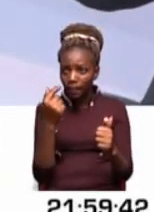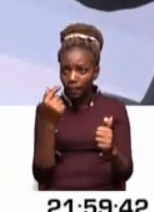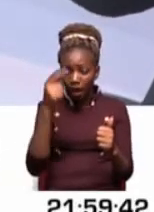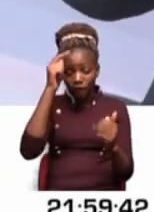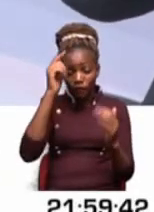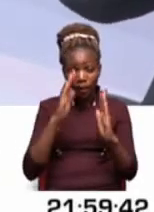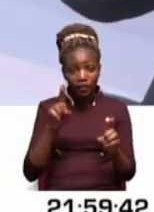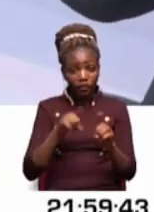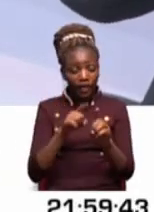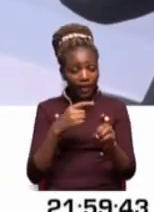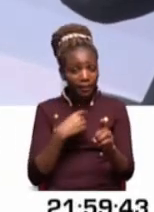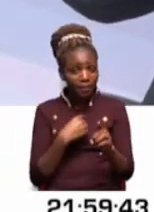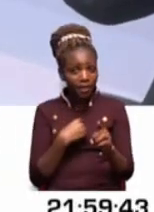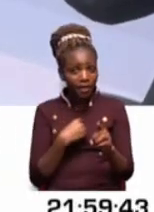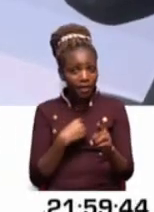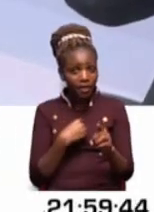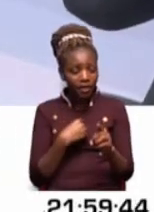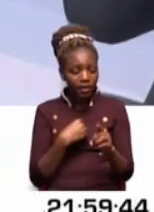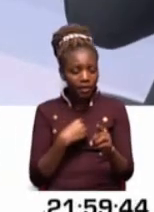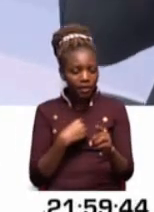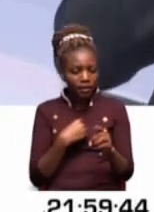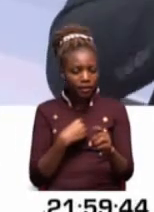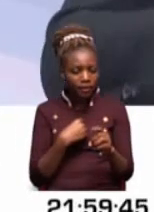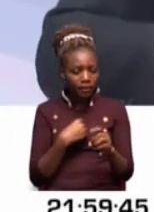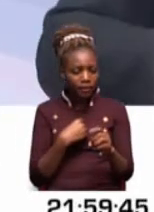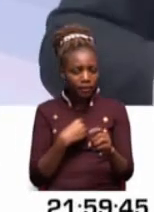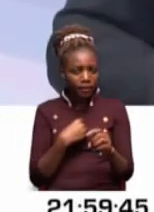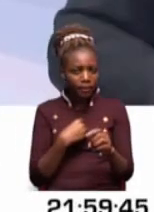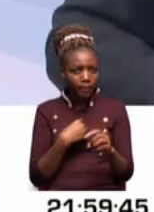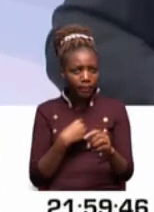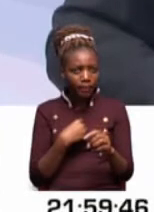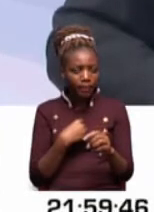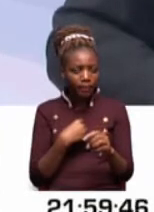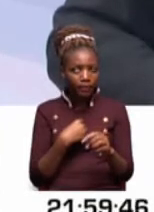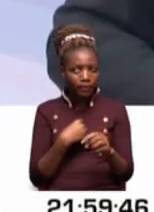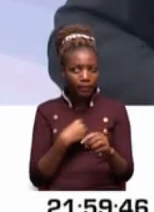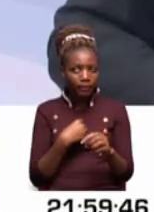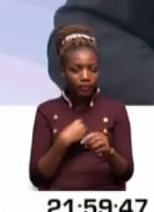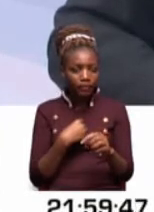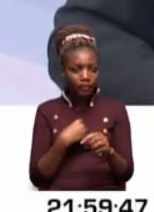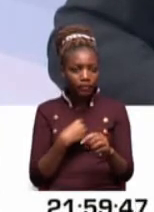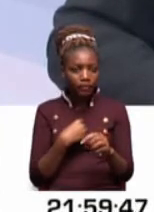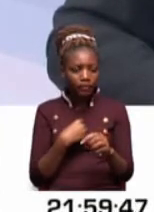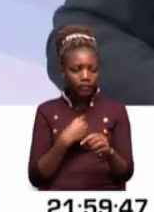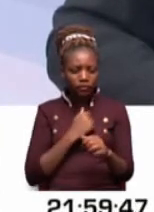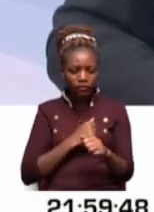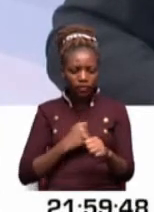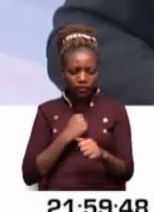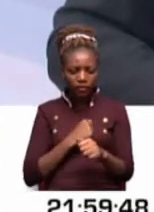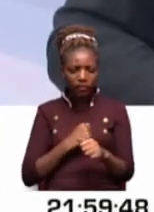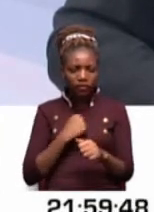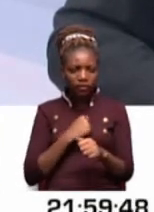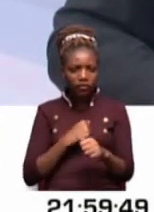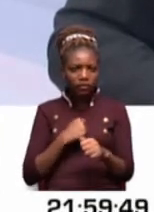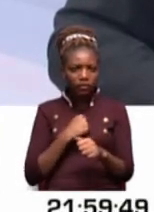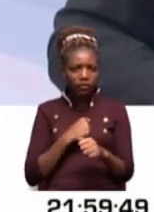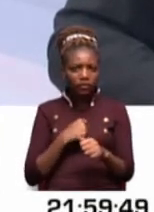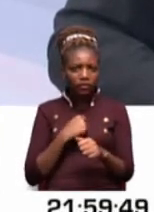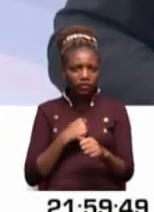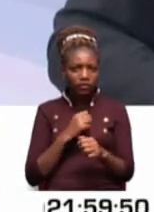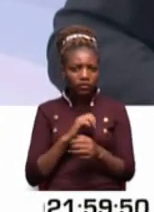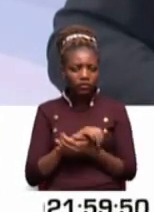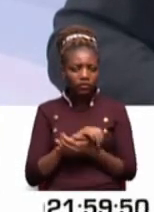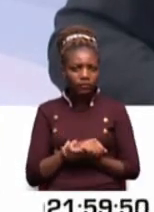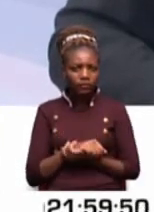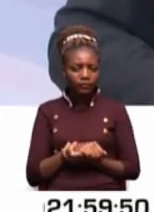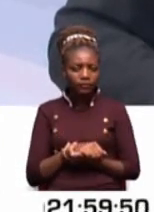been, at least been they have been observing the political trend, the economical trend is somewhere there around 2000.